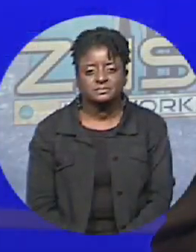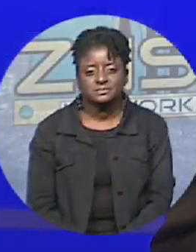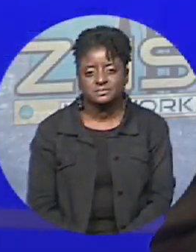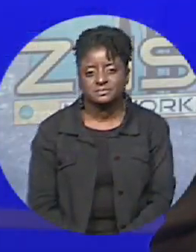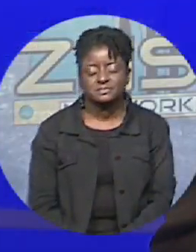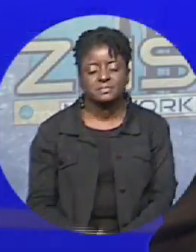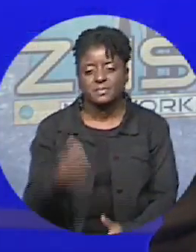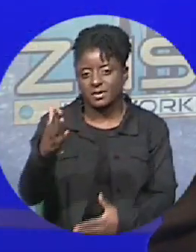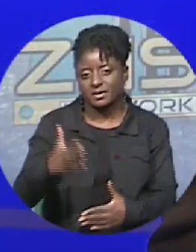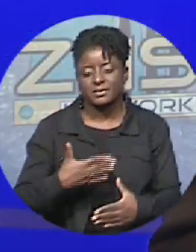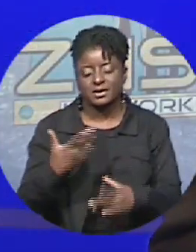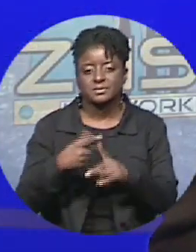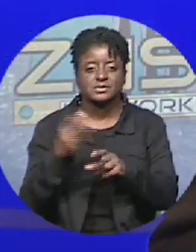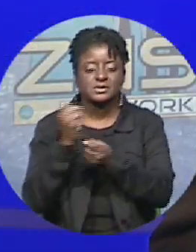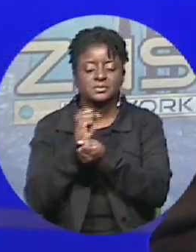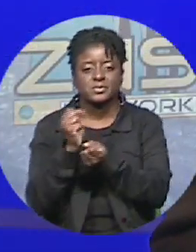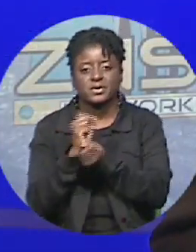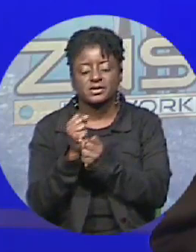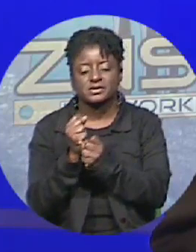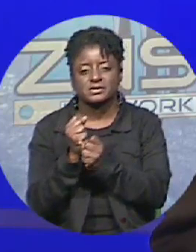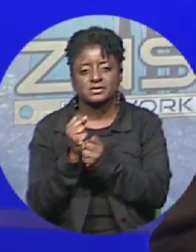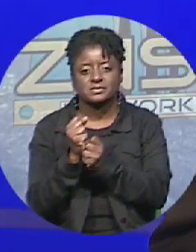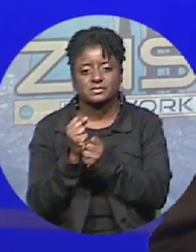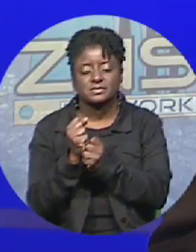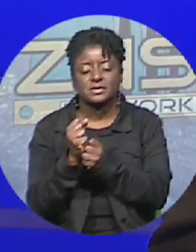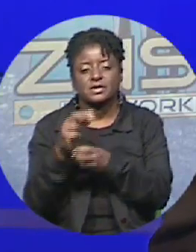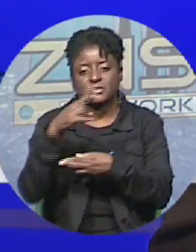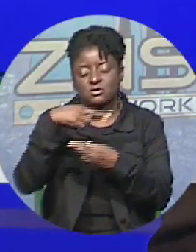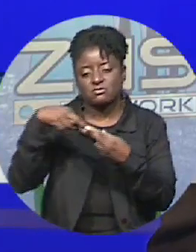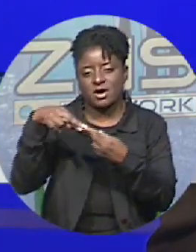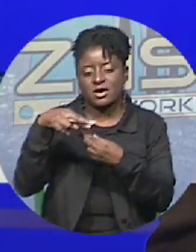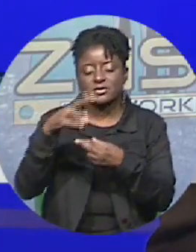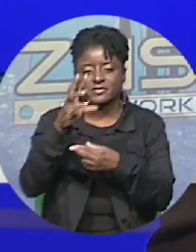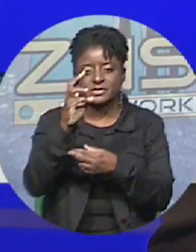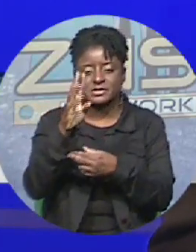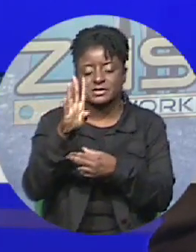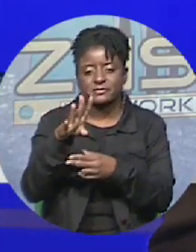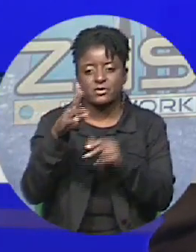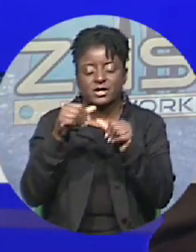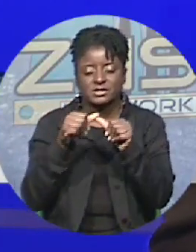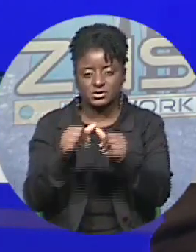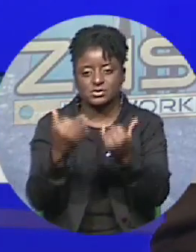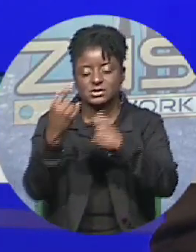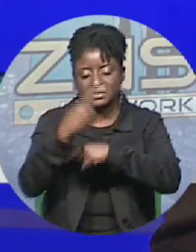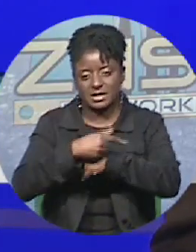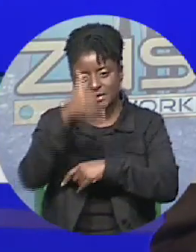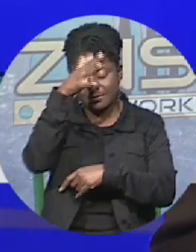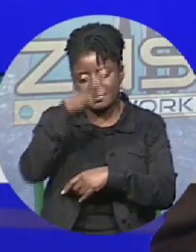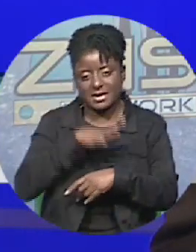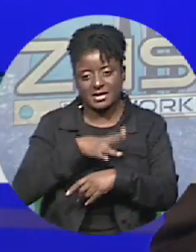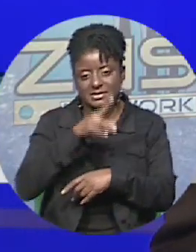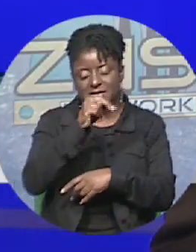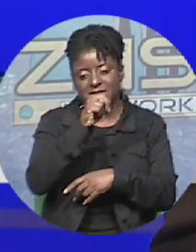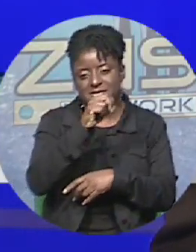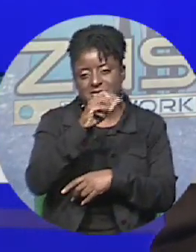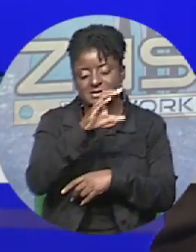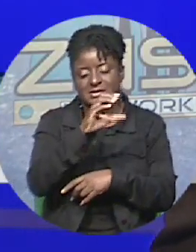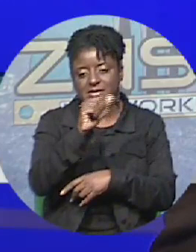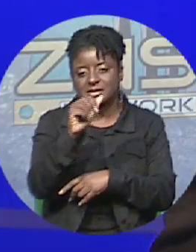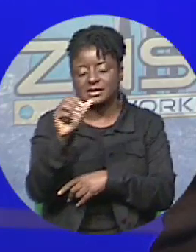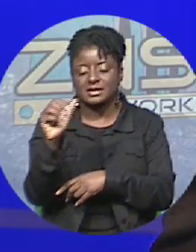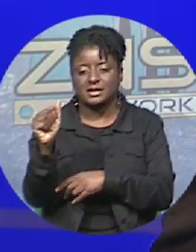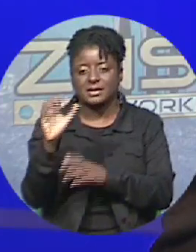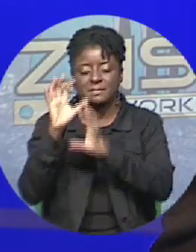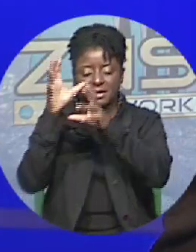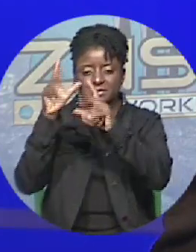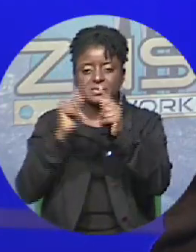Welcome to sports, everybody. The round of 64 continuing today in the men's NCAA basketball tournament. Lou Rawls, Tum Tum